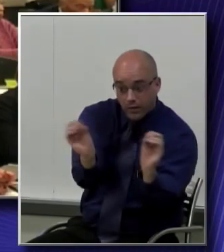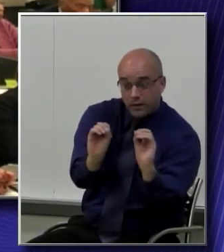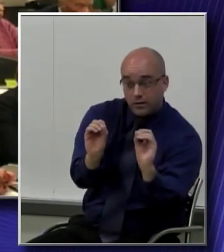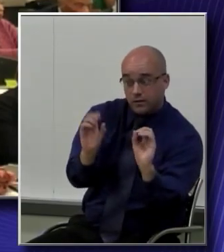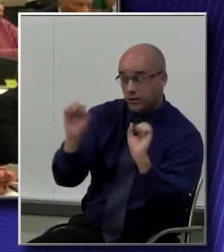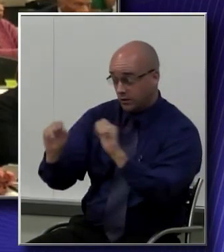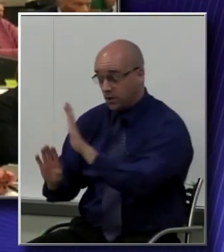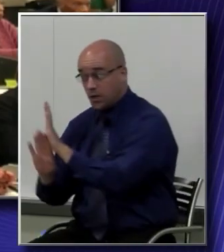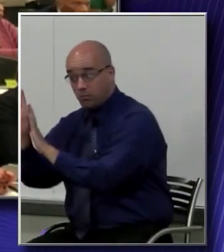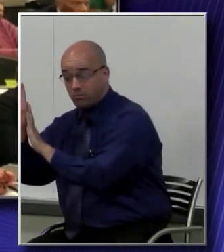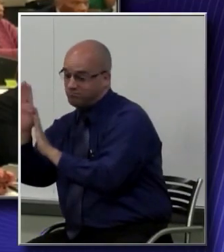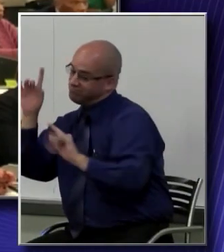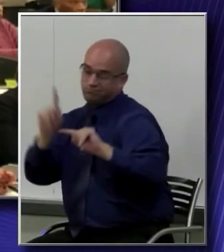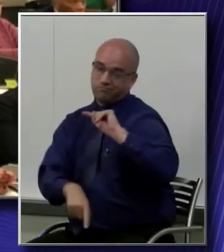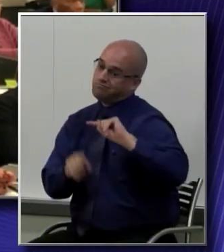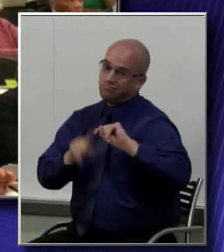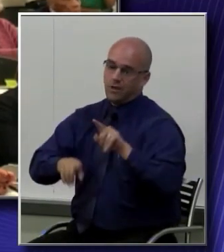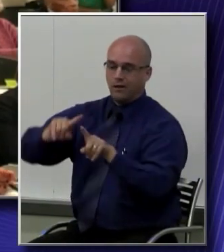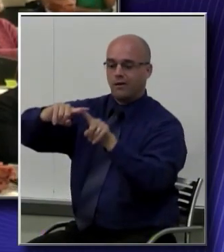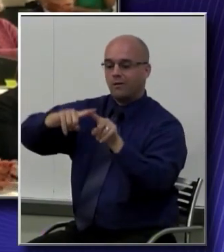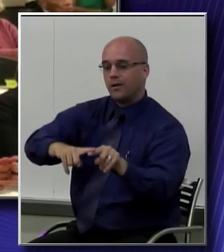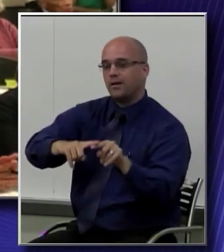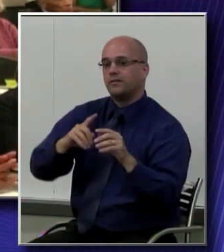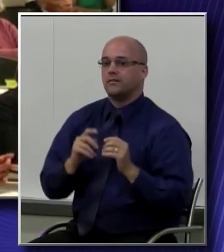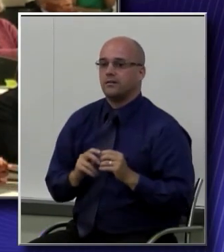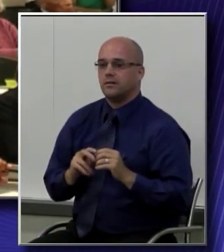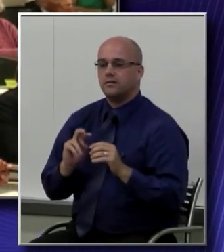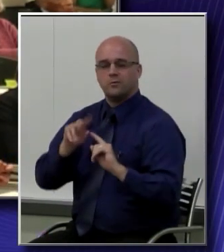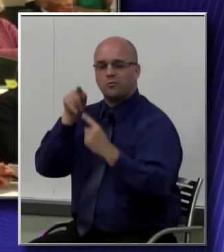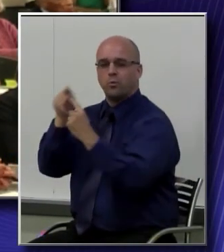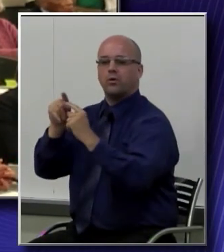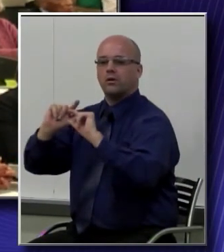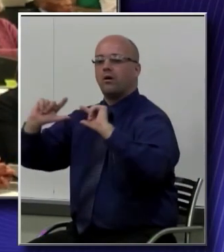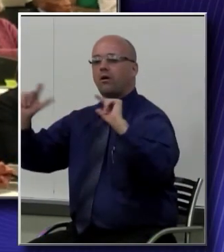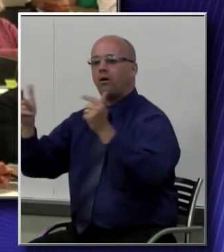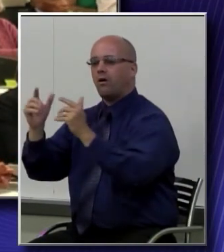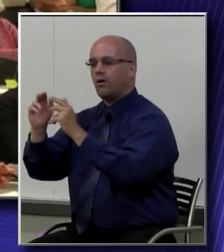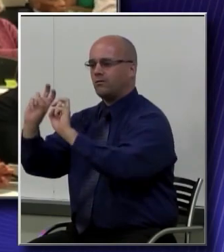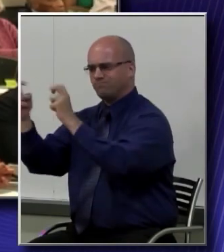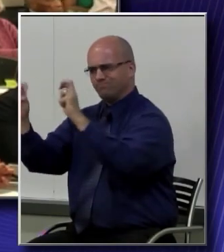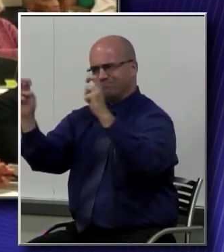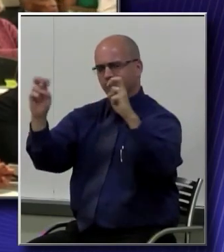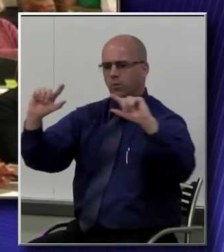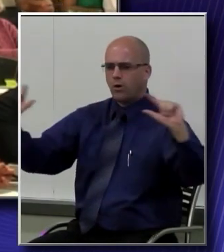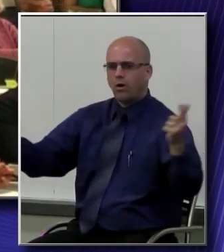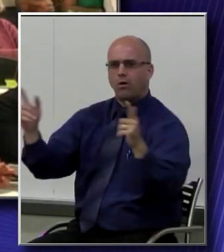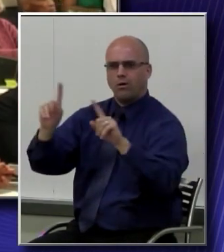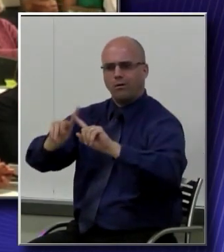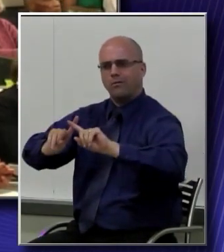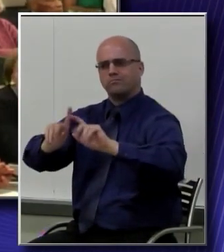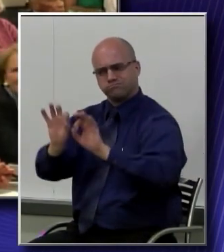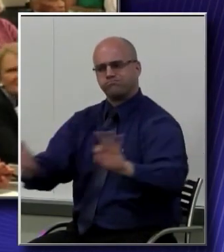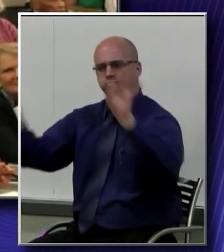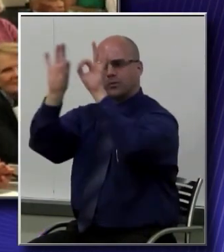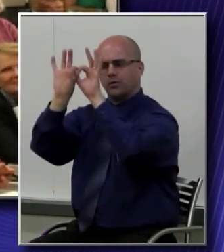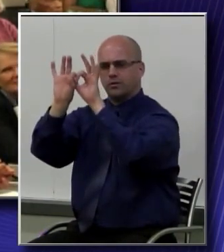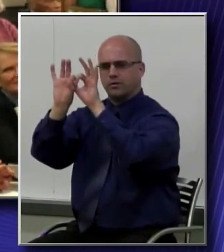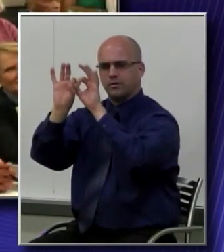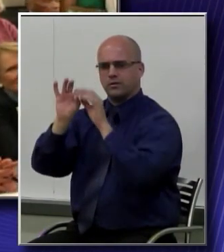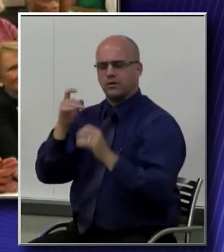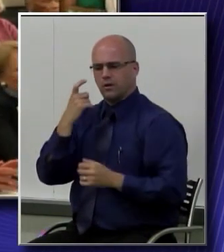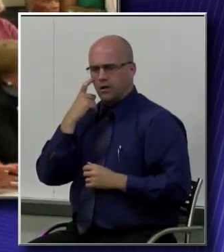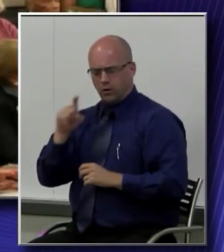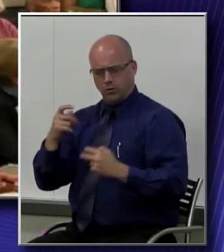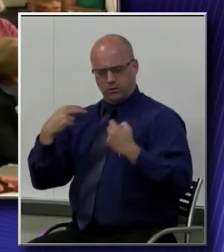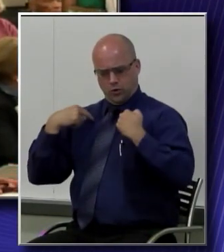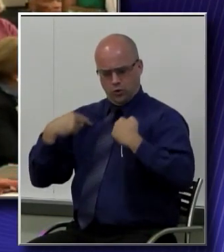far. Okay. So all areas are very important. I'm very sorry to see shrinkage in the humanities and